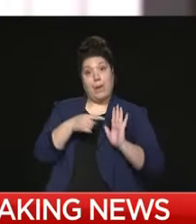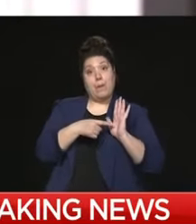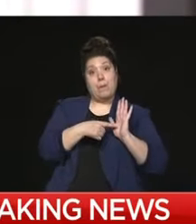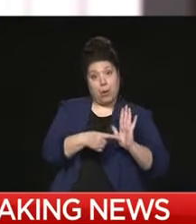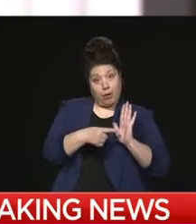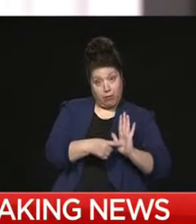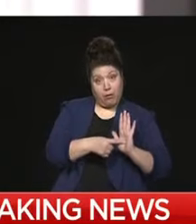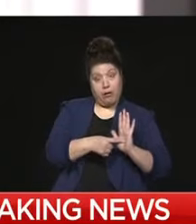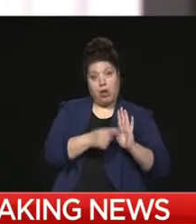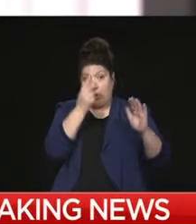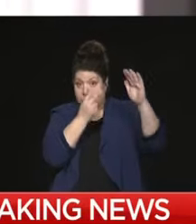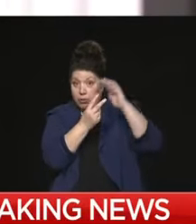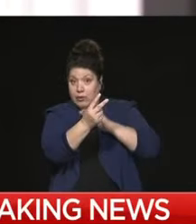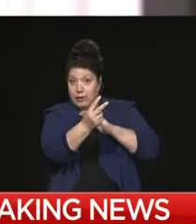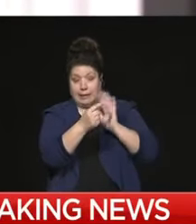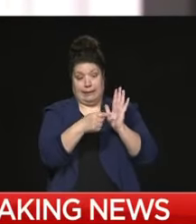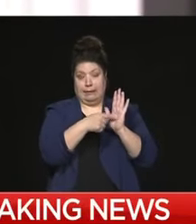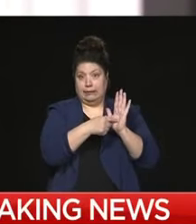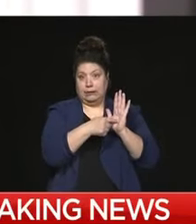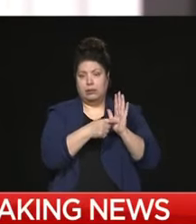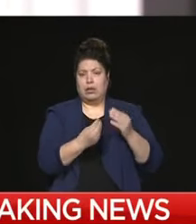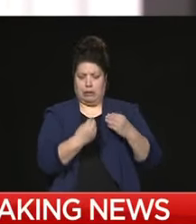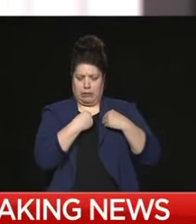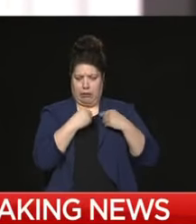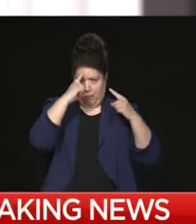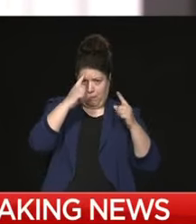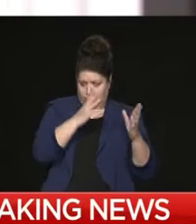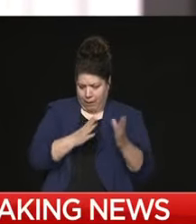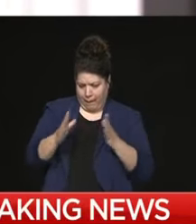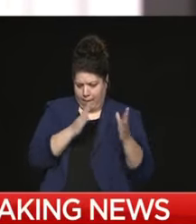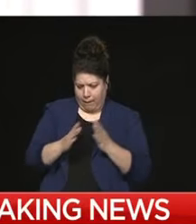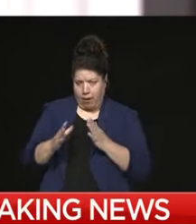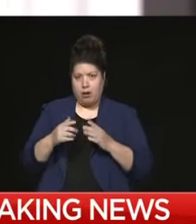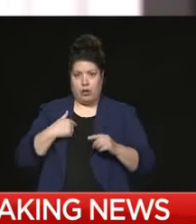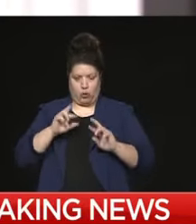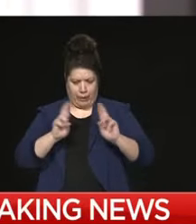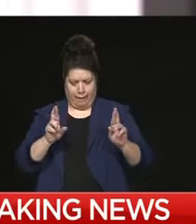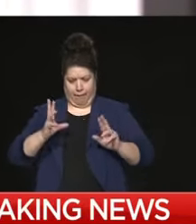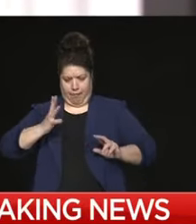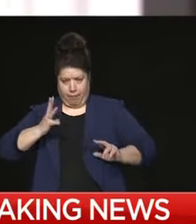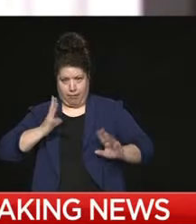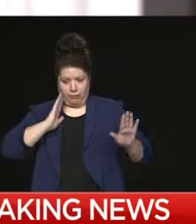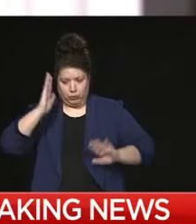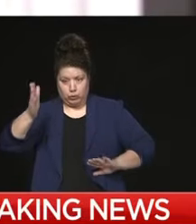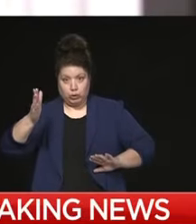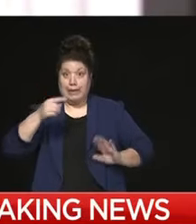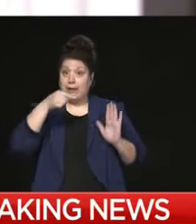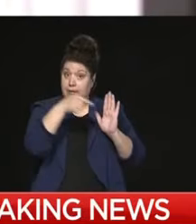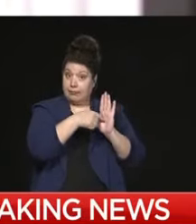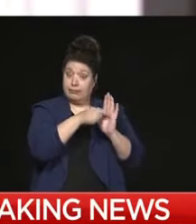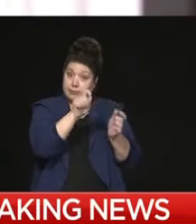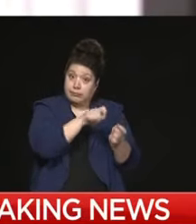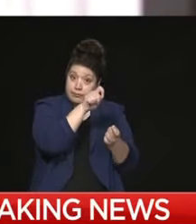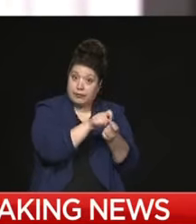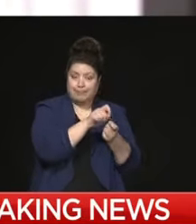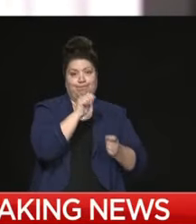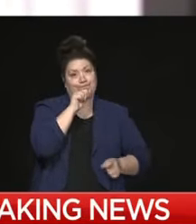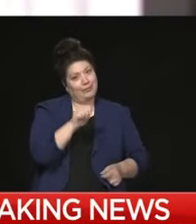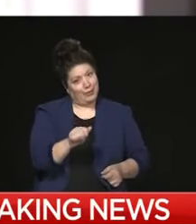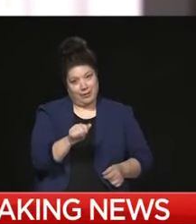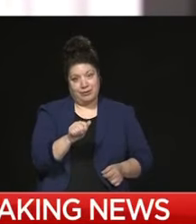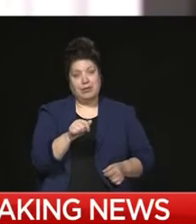a framework that allows us to plan for different scenarios in the future. It is not a declaration of what is going